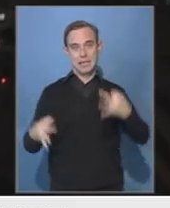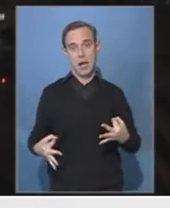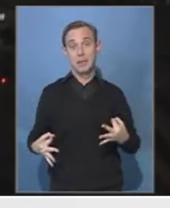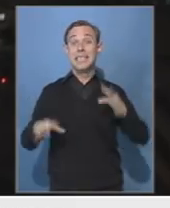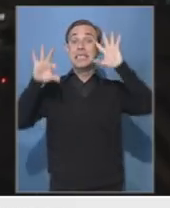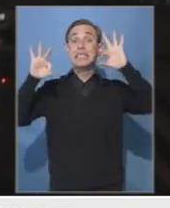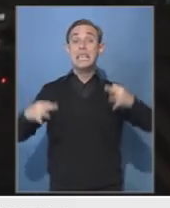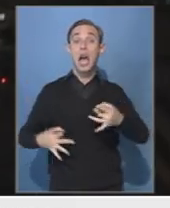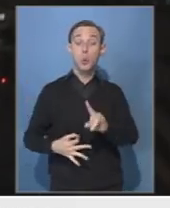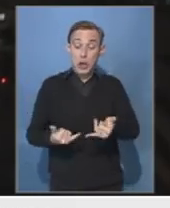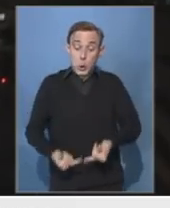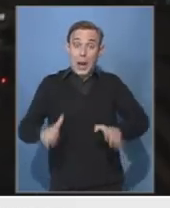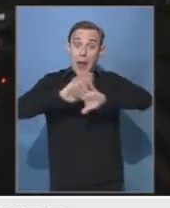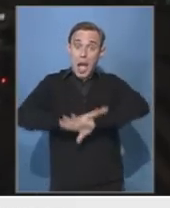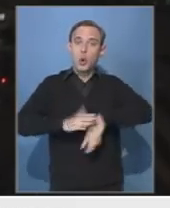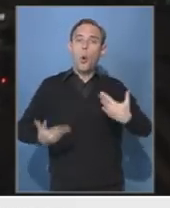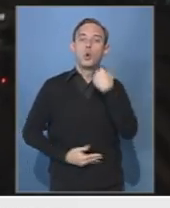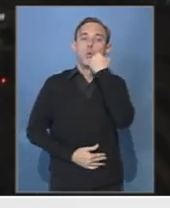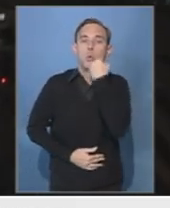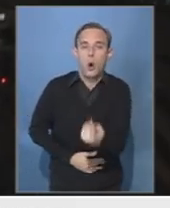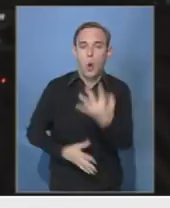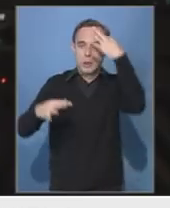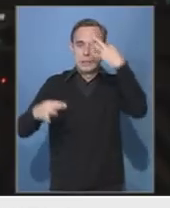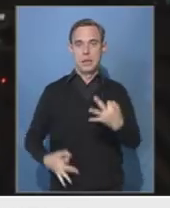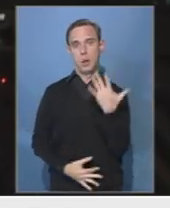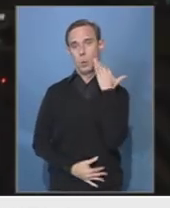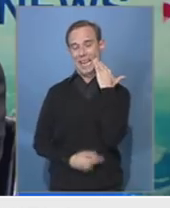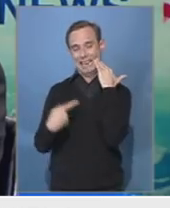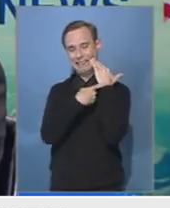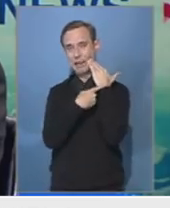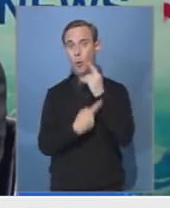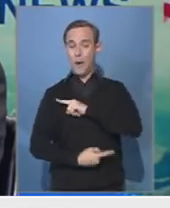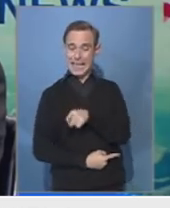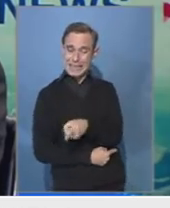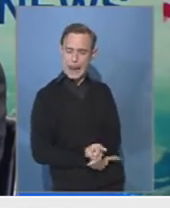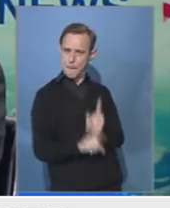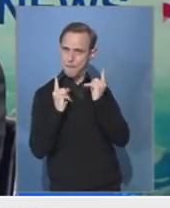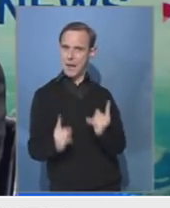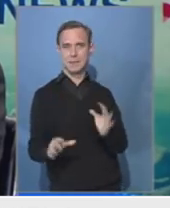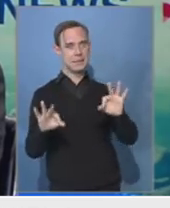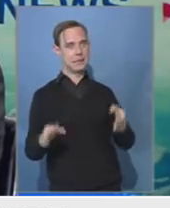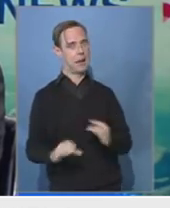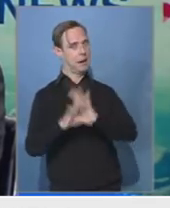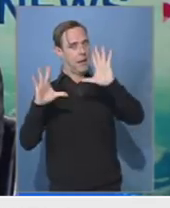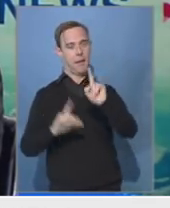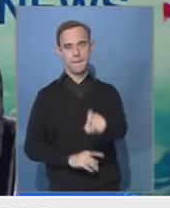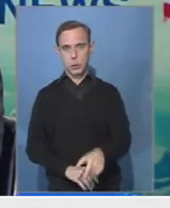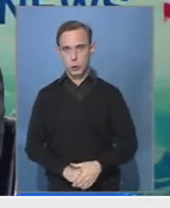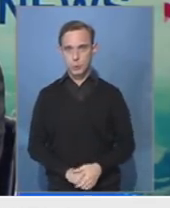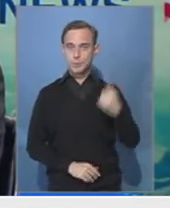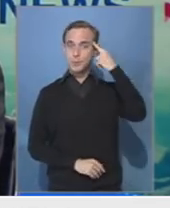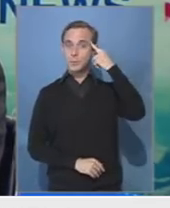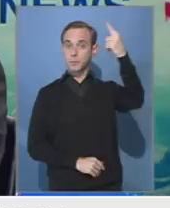are they going to make it tonight or by tomorrow? Do you think that the elective conference gave